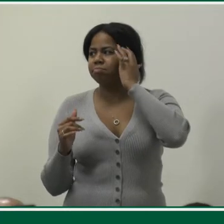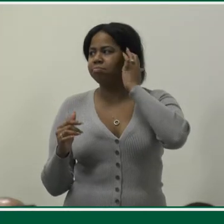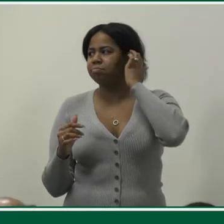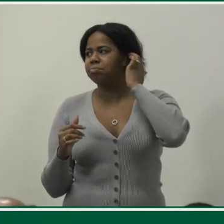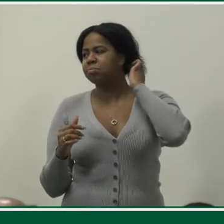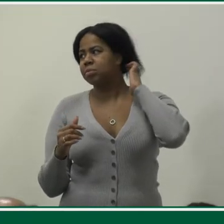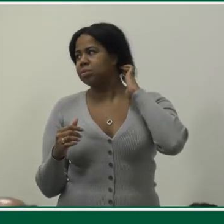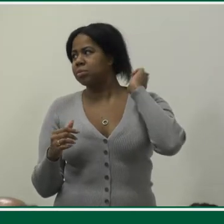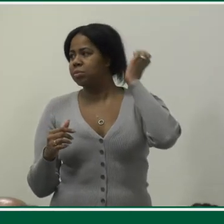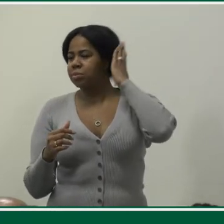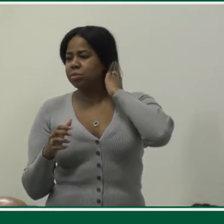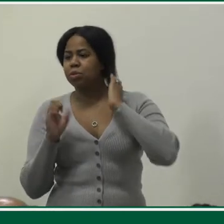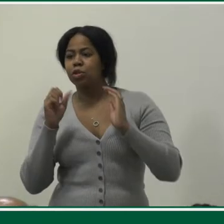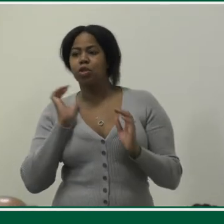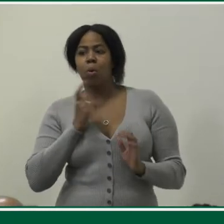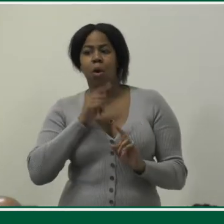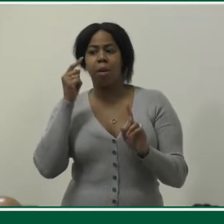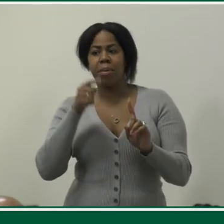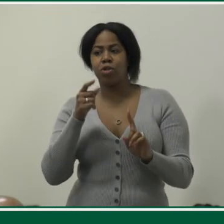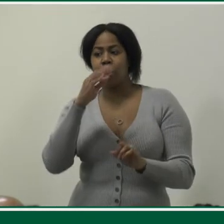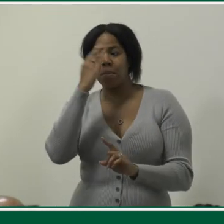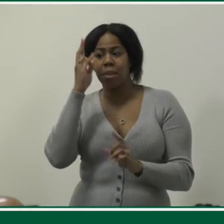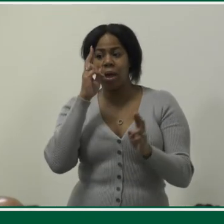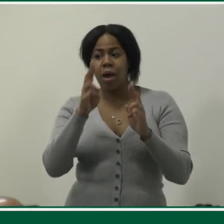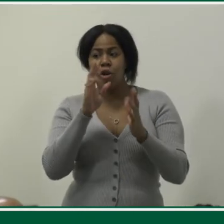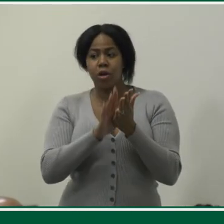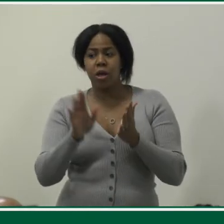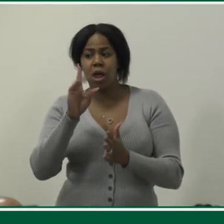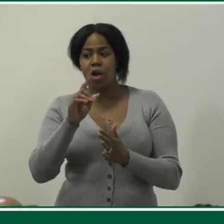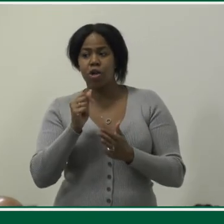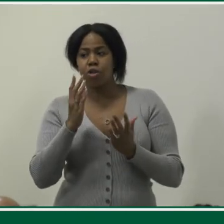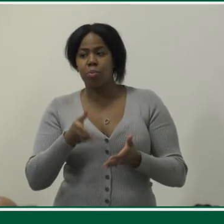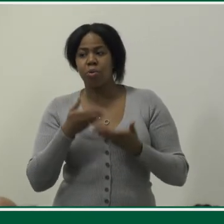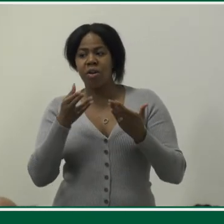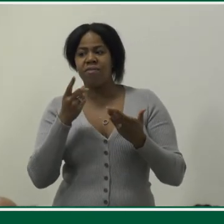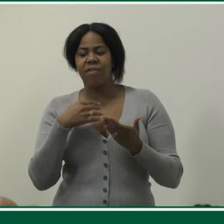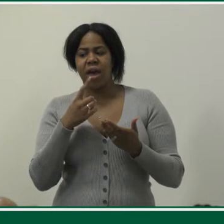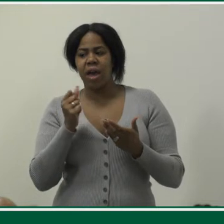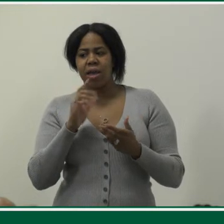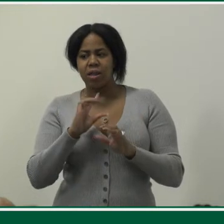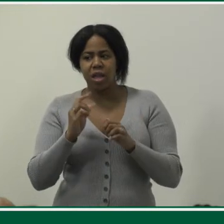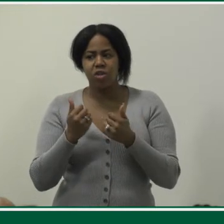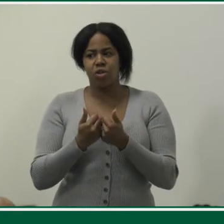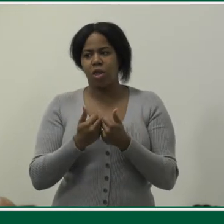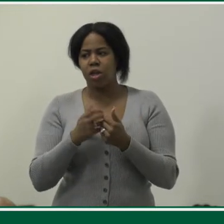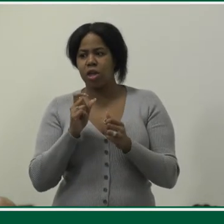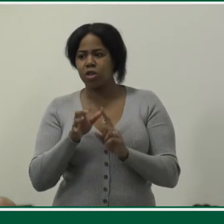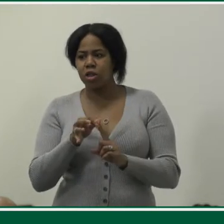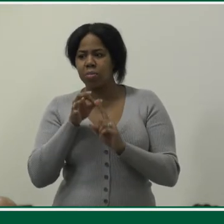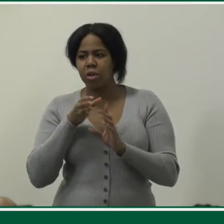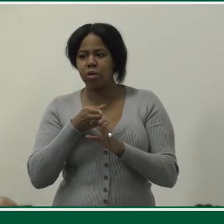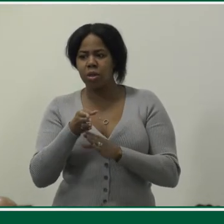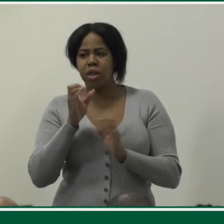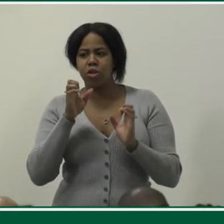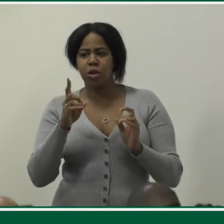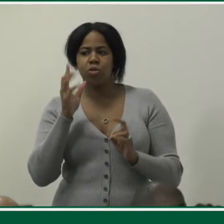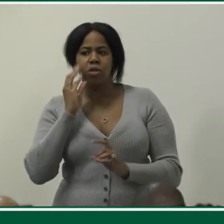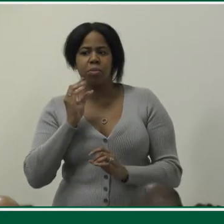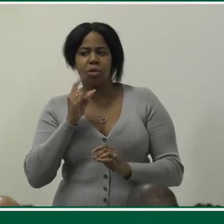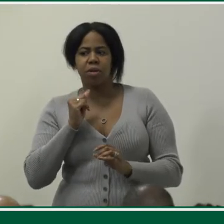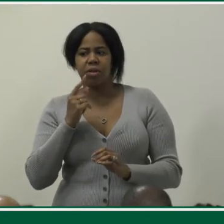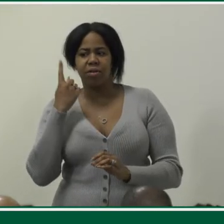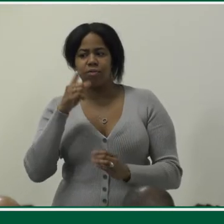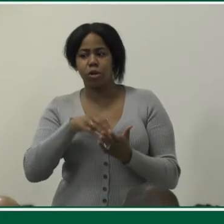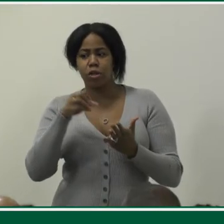So the mission. The Black Honors College provides a rigorous, specialized educational experience for students interested in Black history, life, and culture.